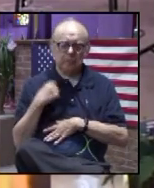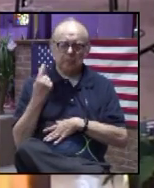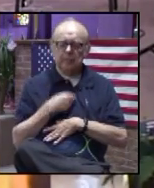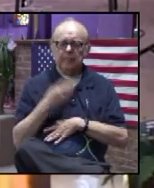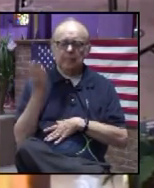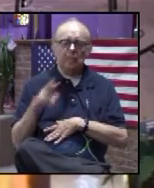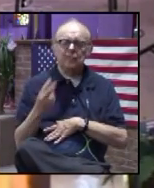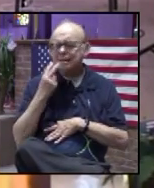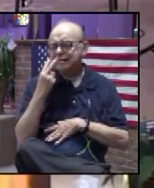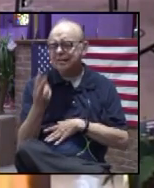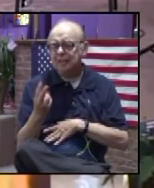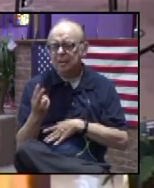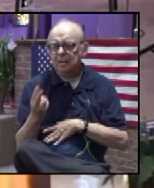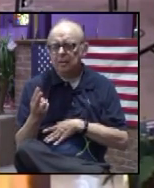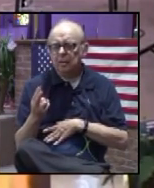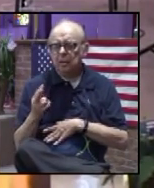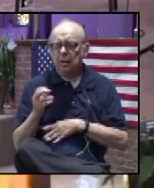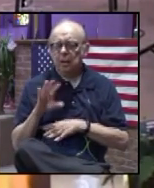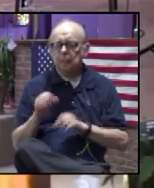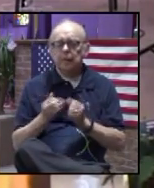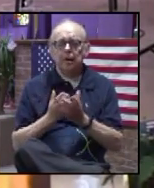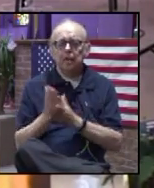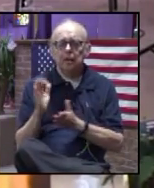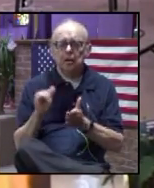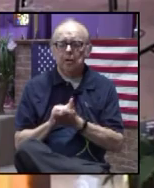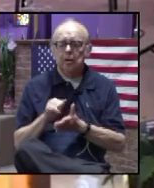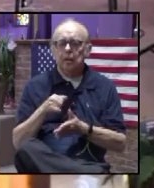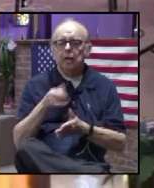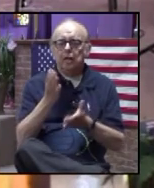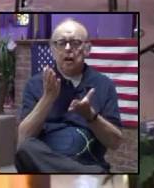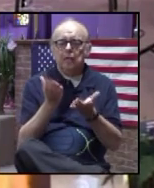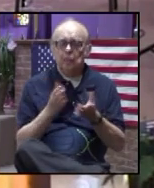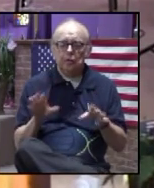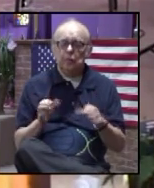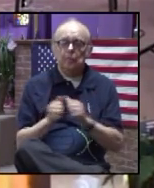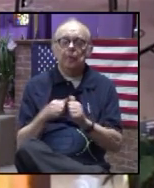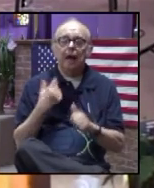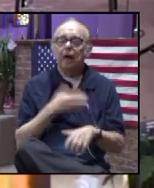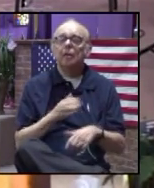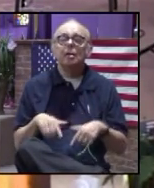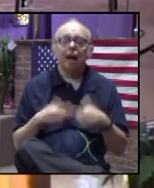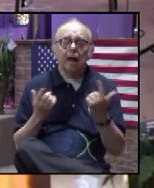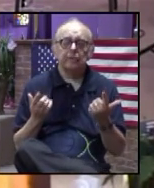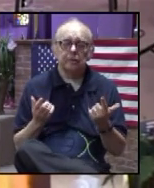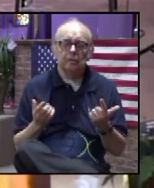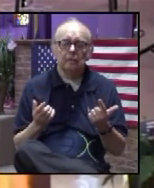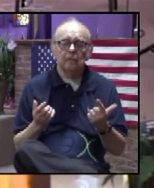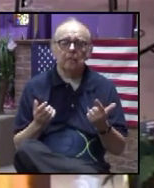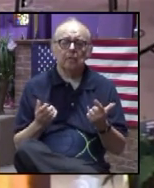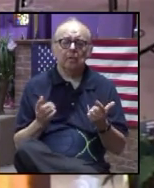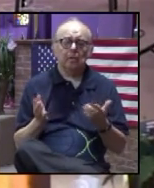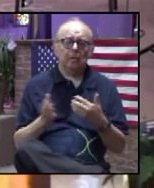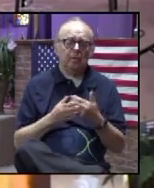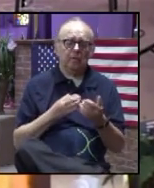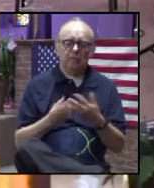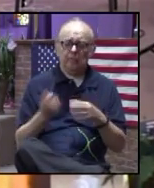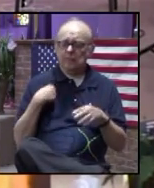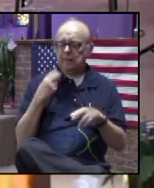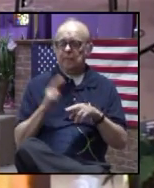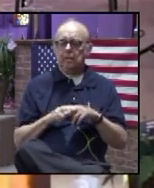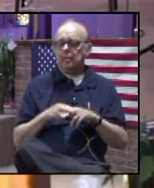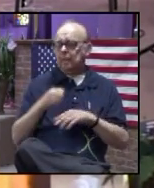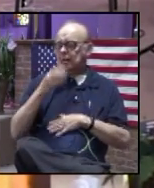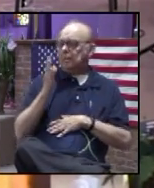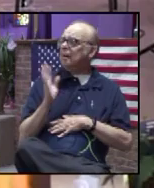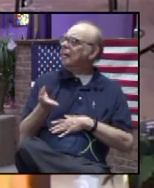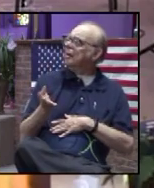never see a breakthrough that God wants to do in our life. Whenever we sit there and we say,